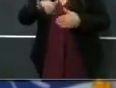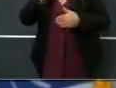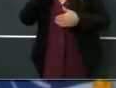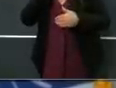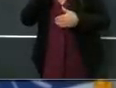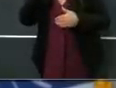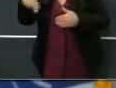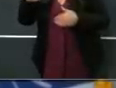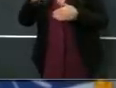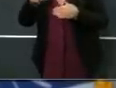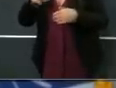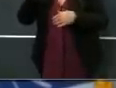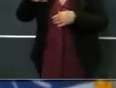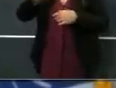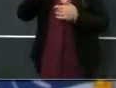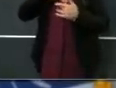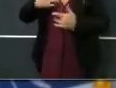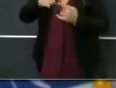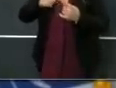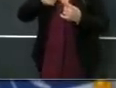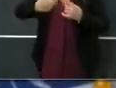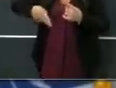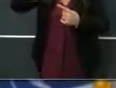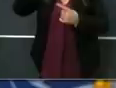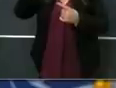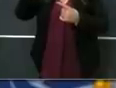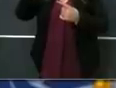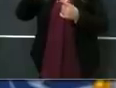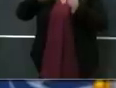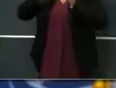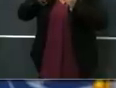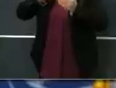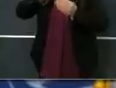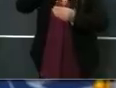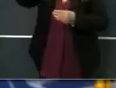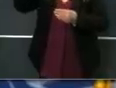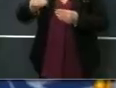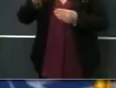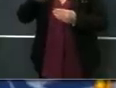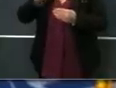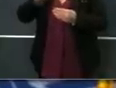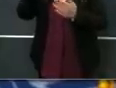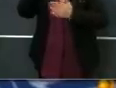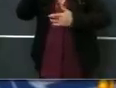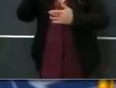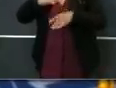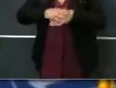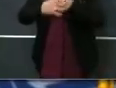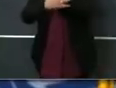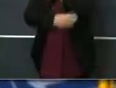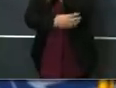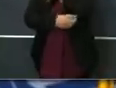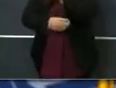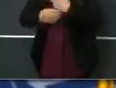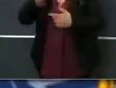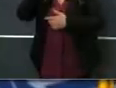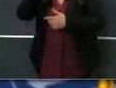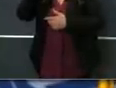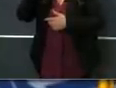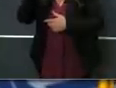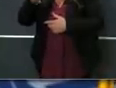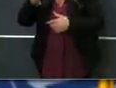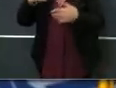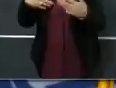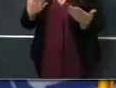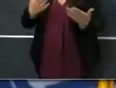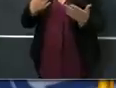we know that these communities have a higher burden of illness. That's a reflection of poverty and racism and other things that we know have